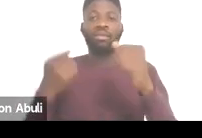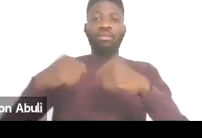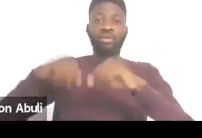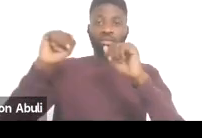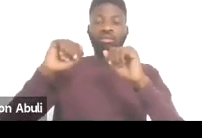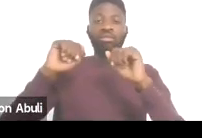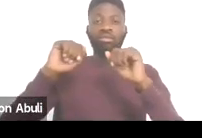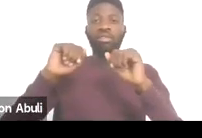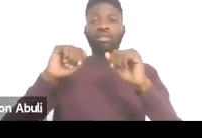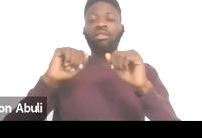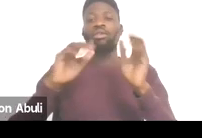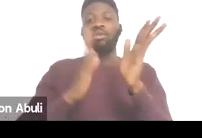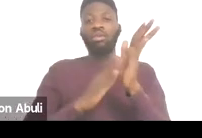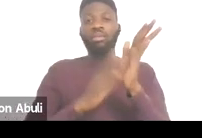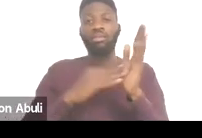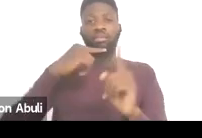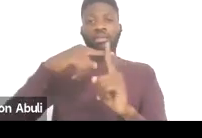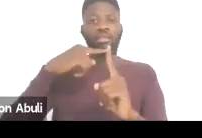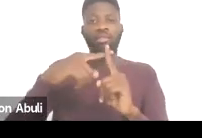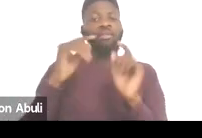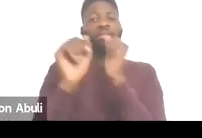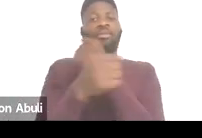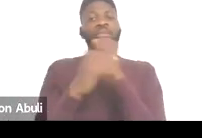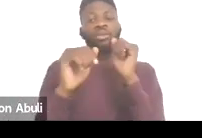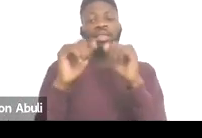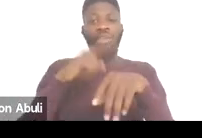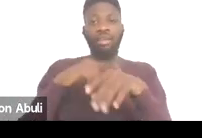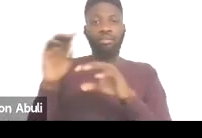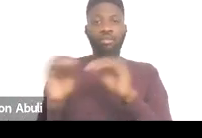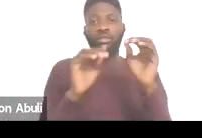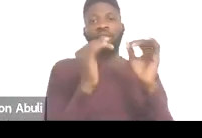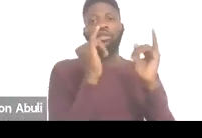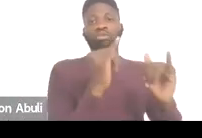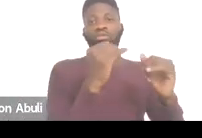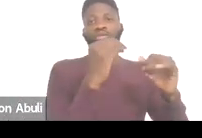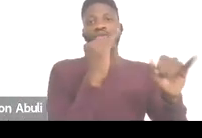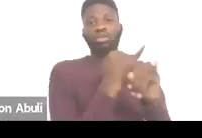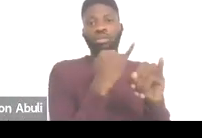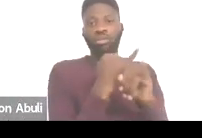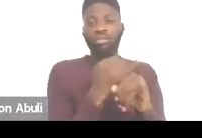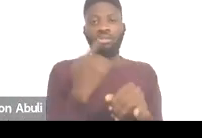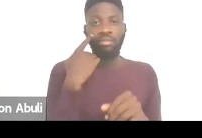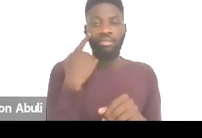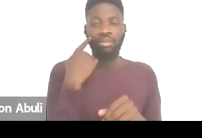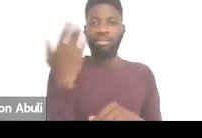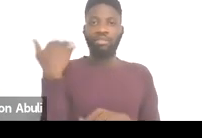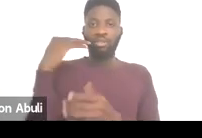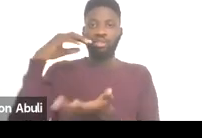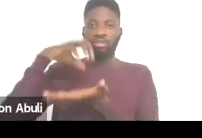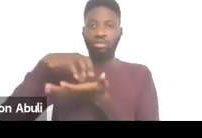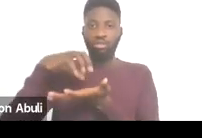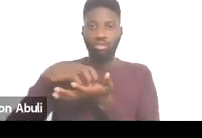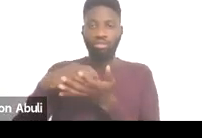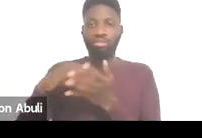review for you with your next employer. It really comes back to, how did you handle your situation? How did you handle